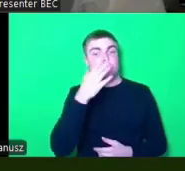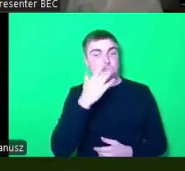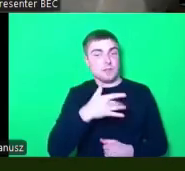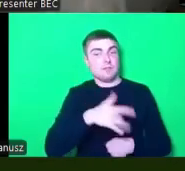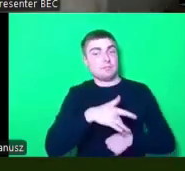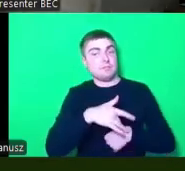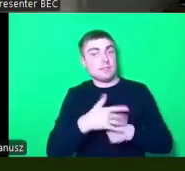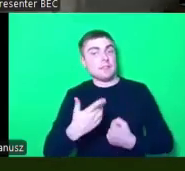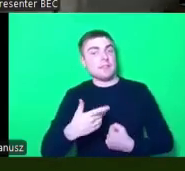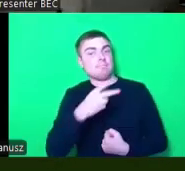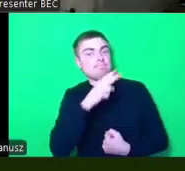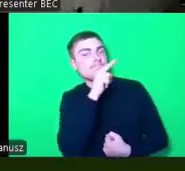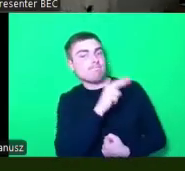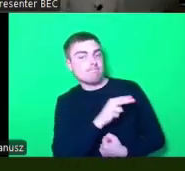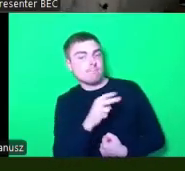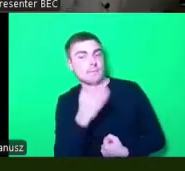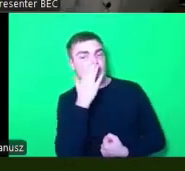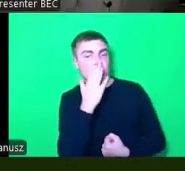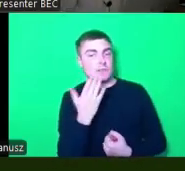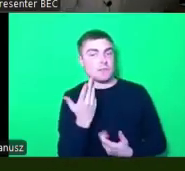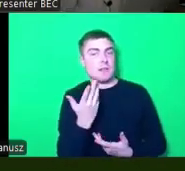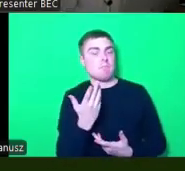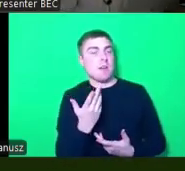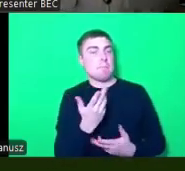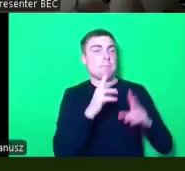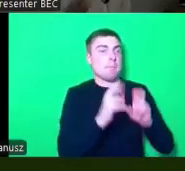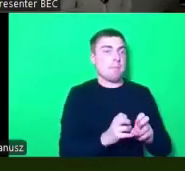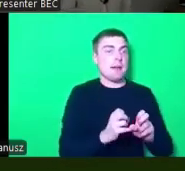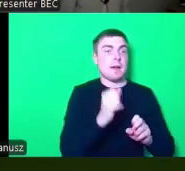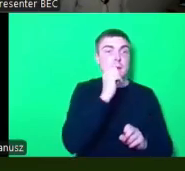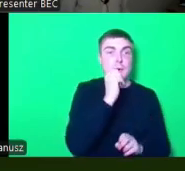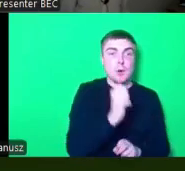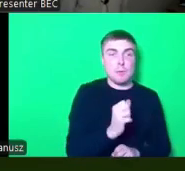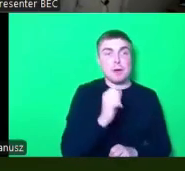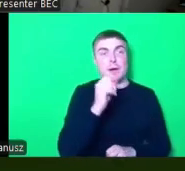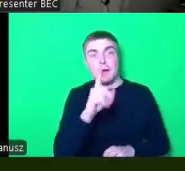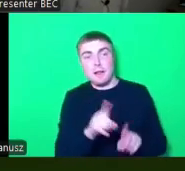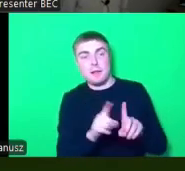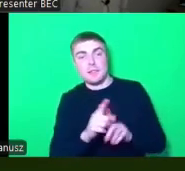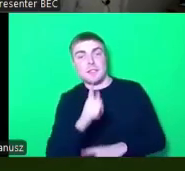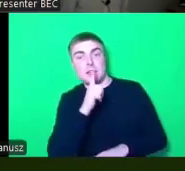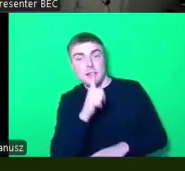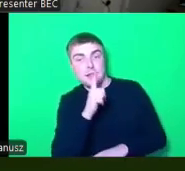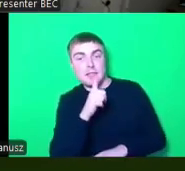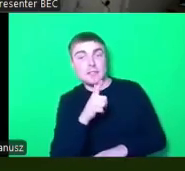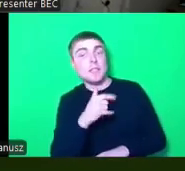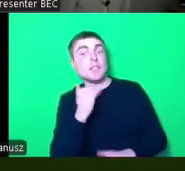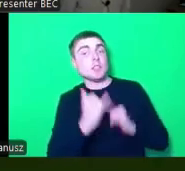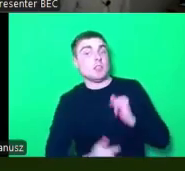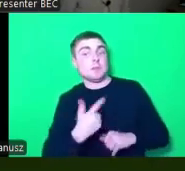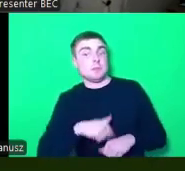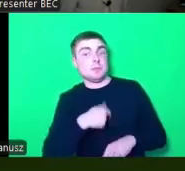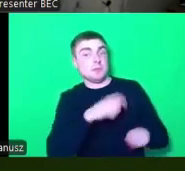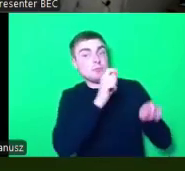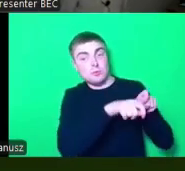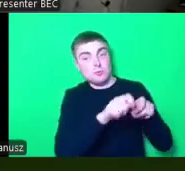all have traits and functions. And if you measure in more diverse forests, you will